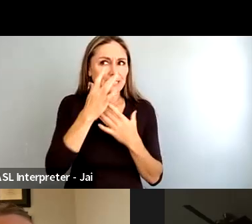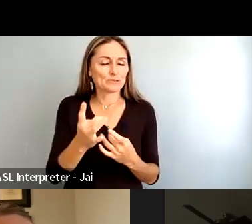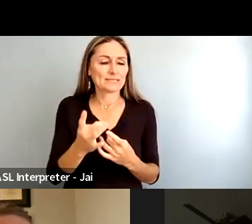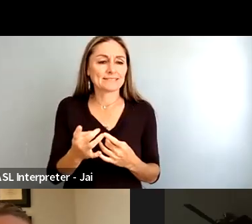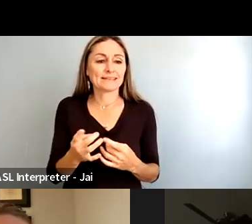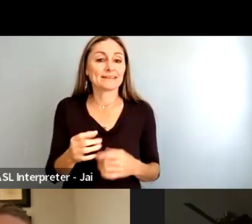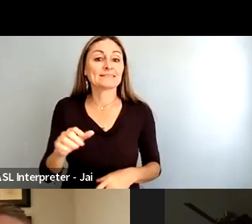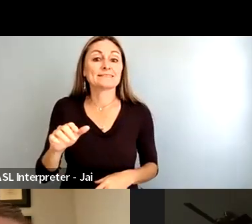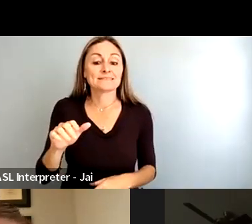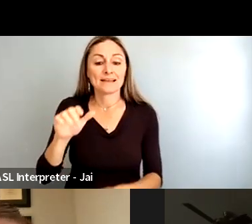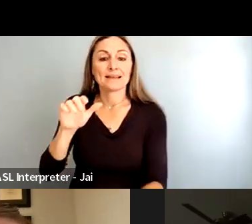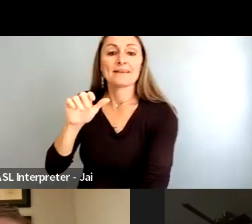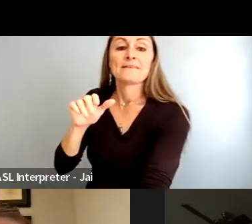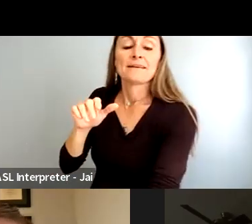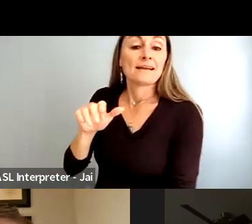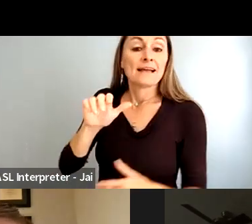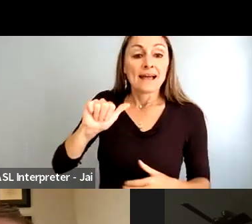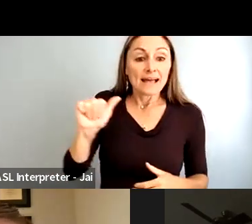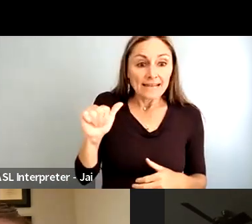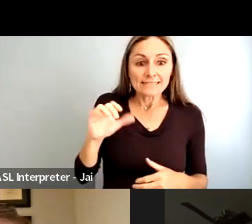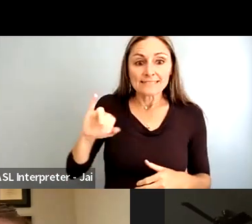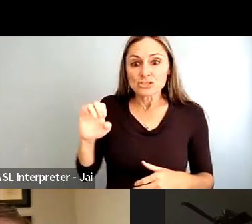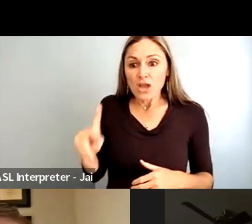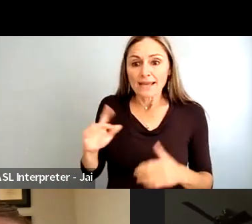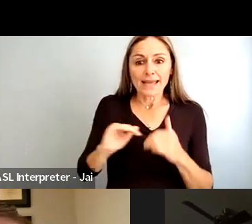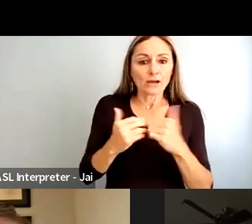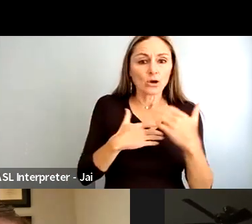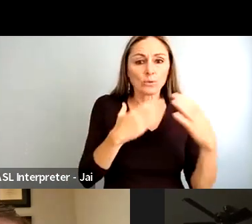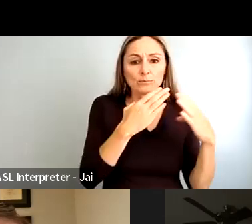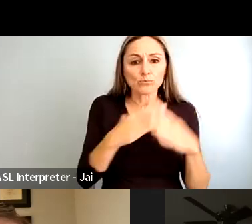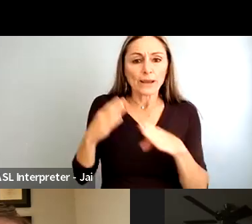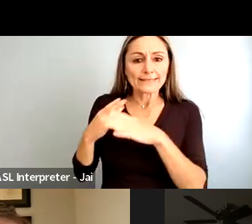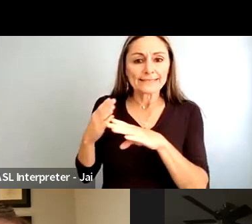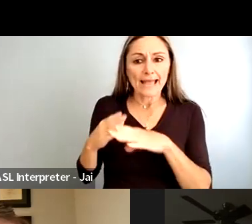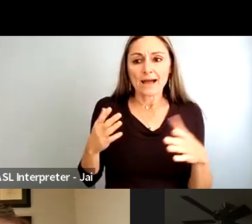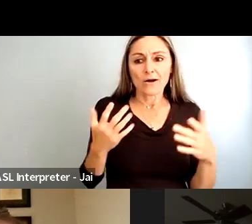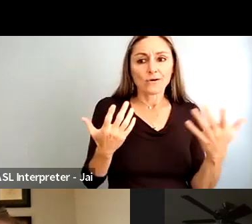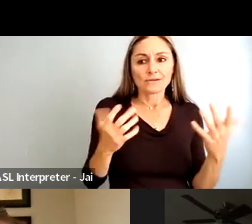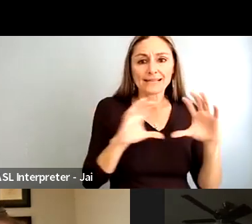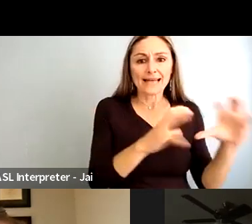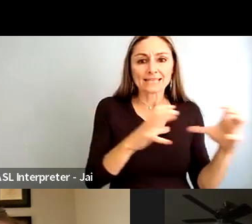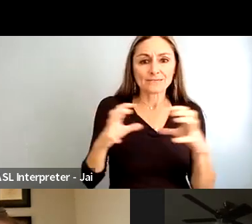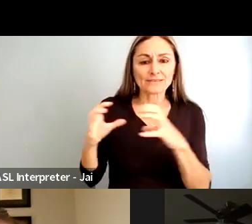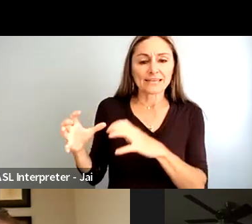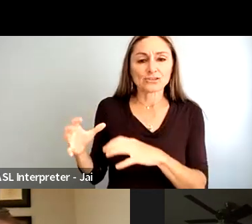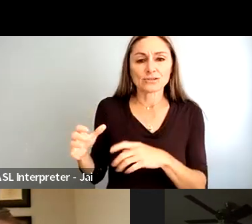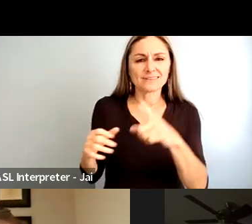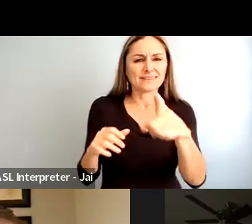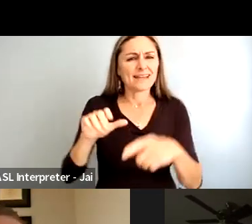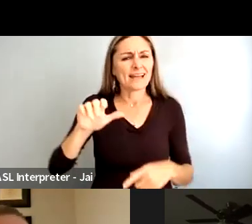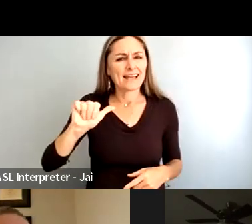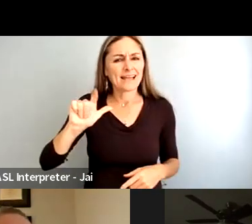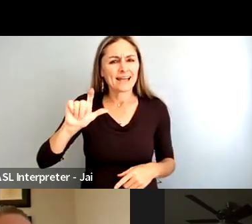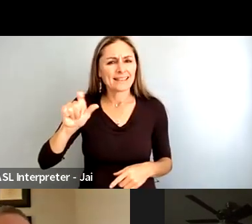Alexis, Jack, how can we break down the classification of disability? What are your thoughts? Can you rephrase it